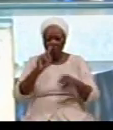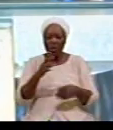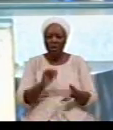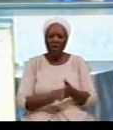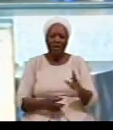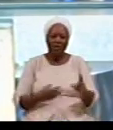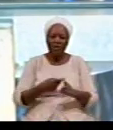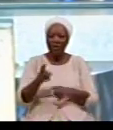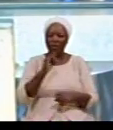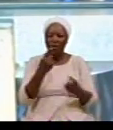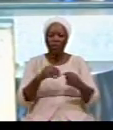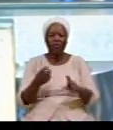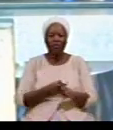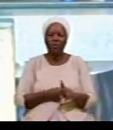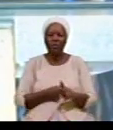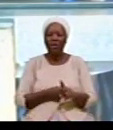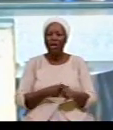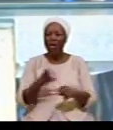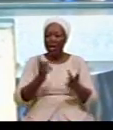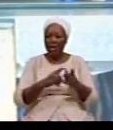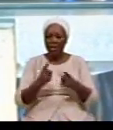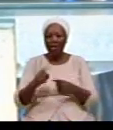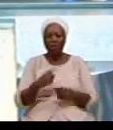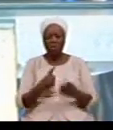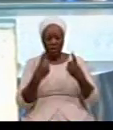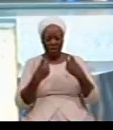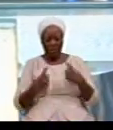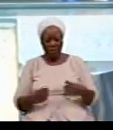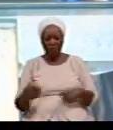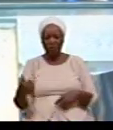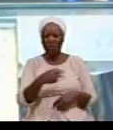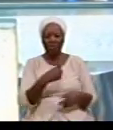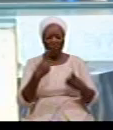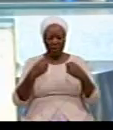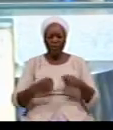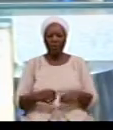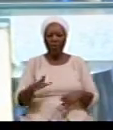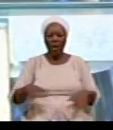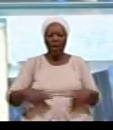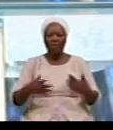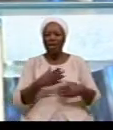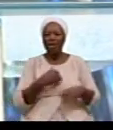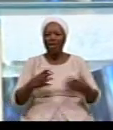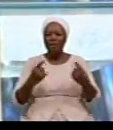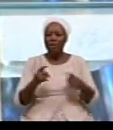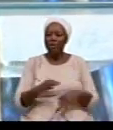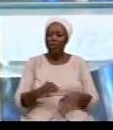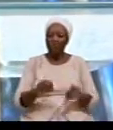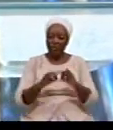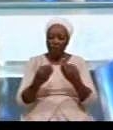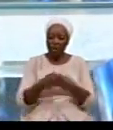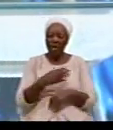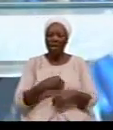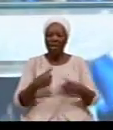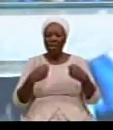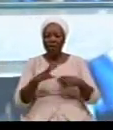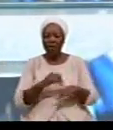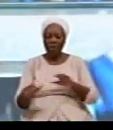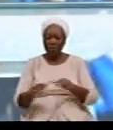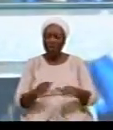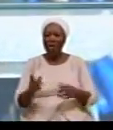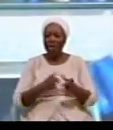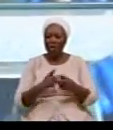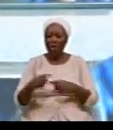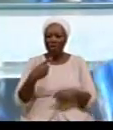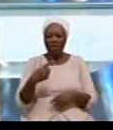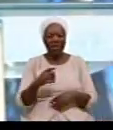is coming from. And you examine your heart, you examine your life, you examine your surrounding, you examine your actions, and you say, I